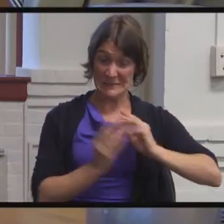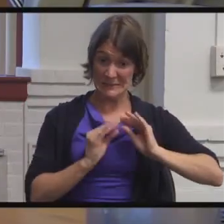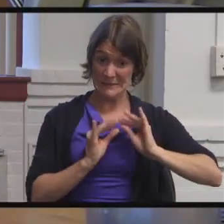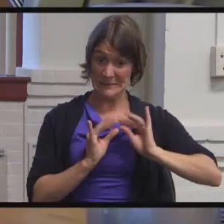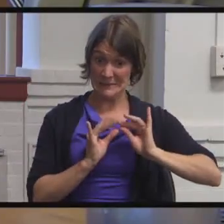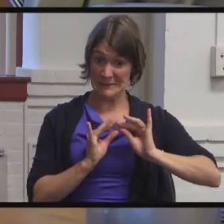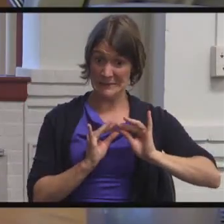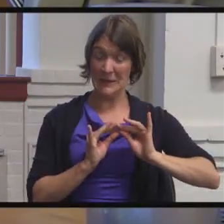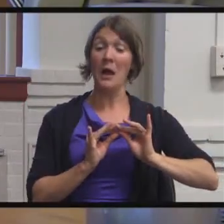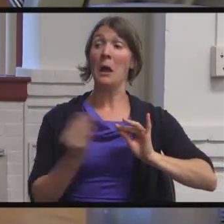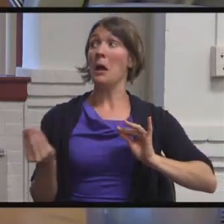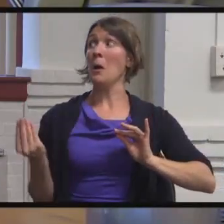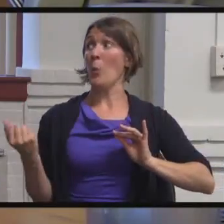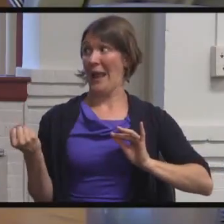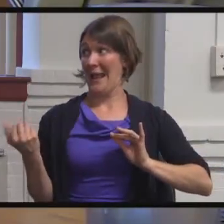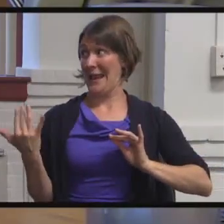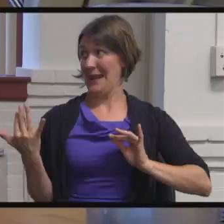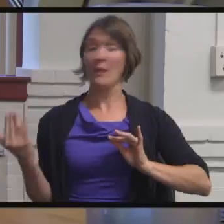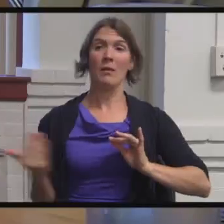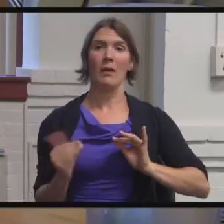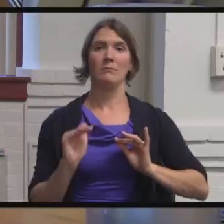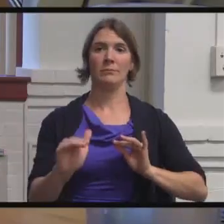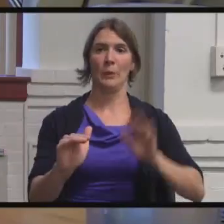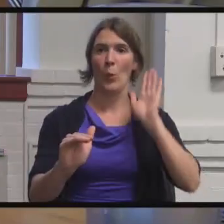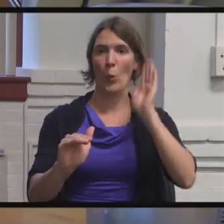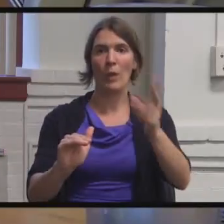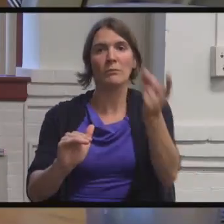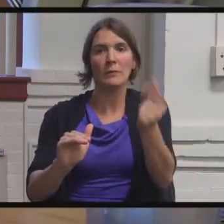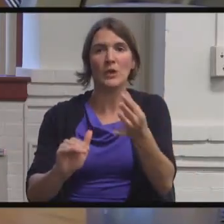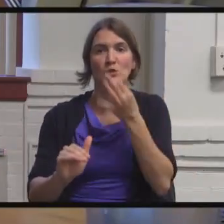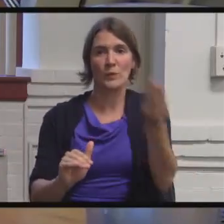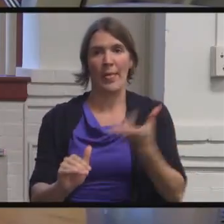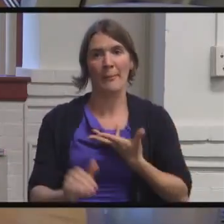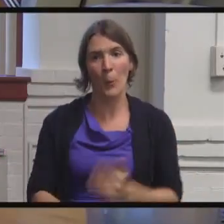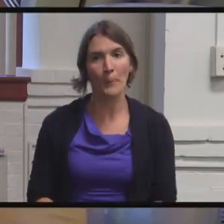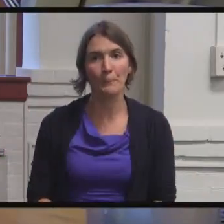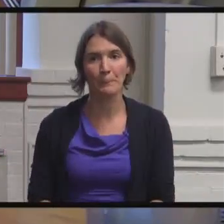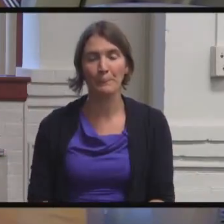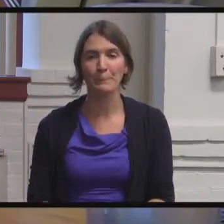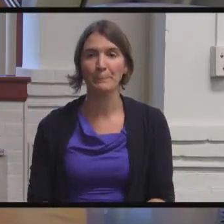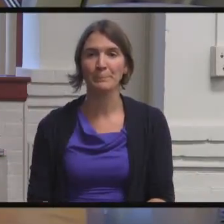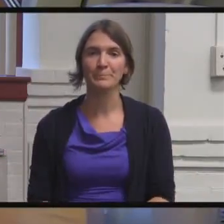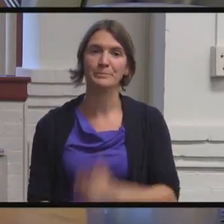and it's our intention to talk about it in public the second that we have the ability to do so.